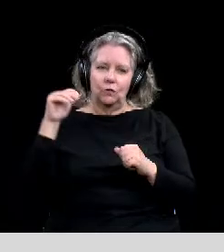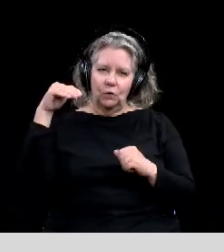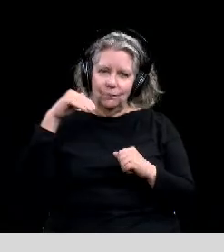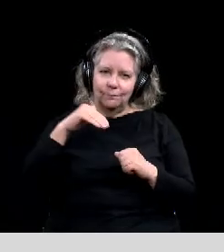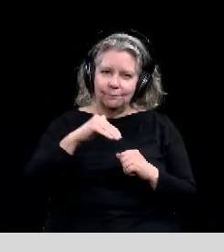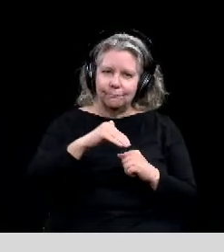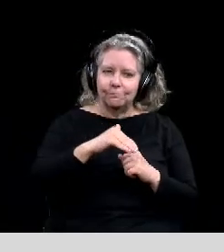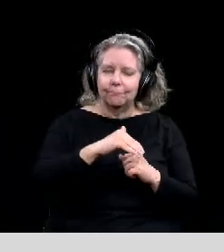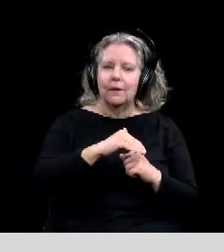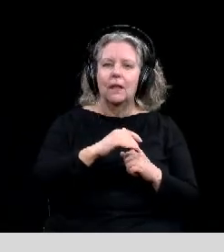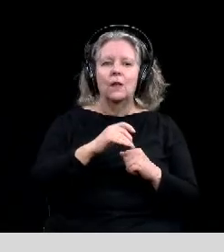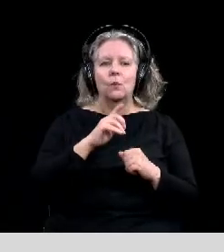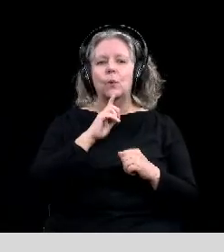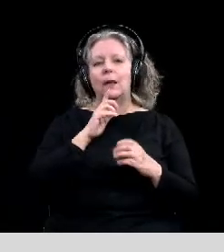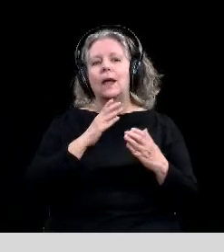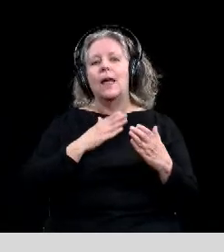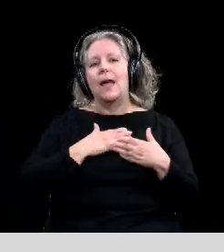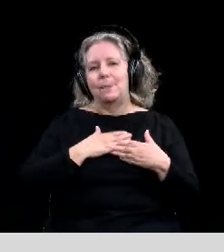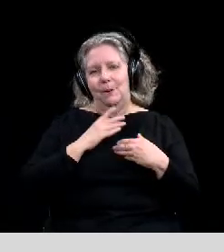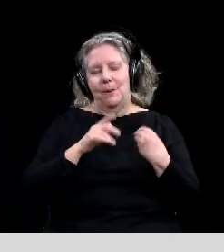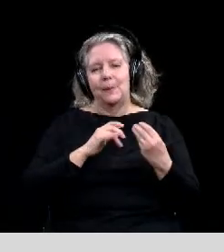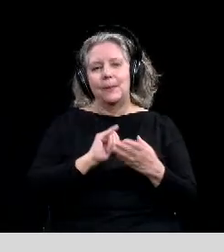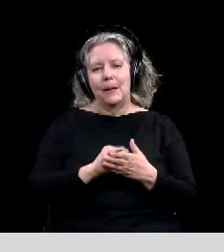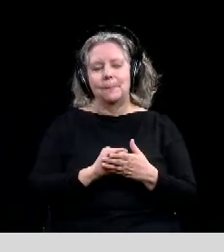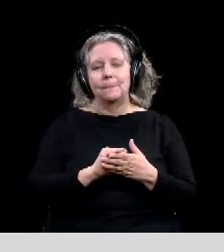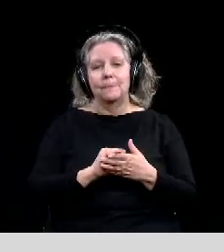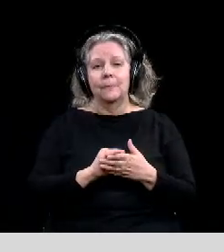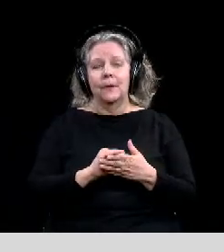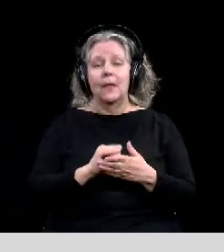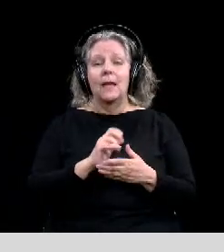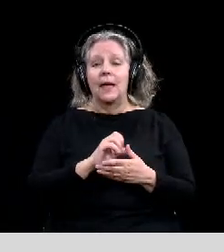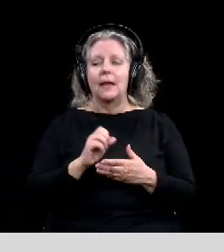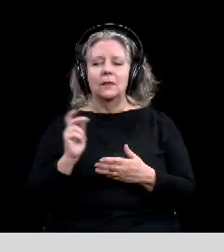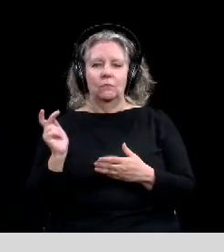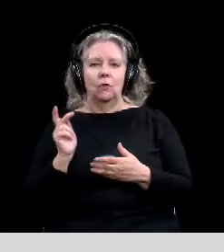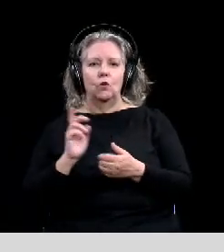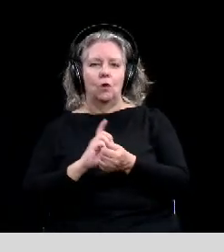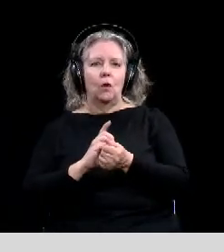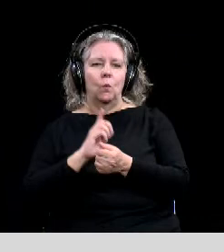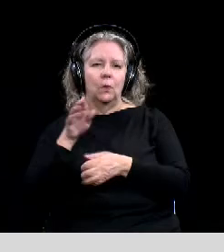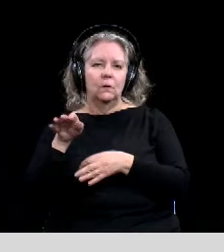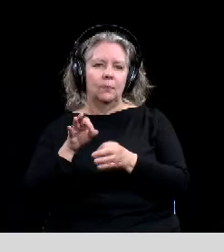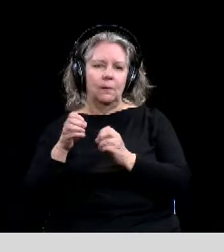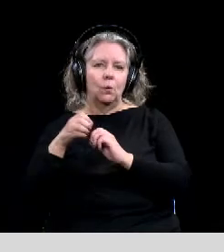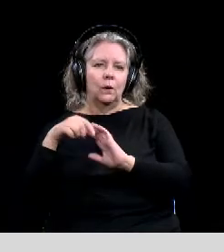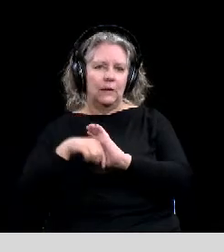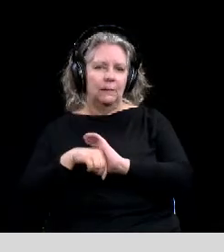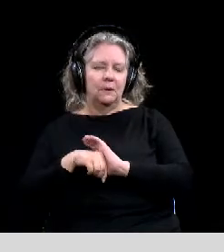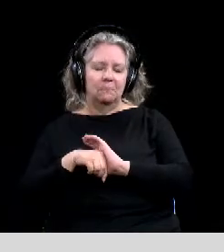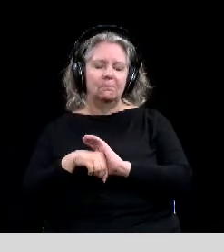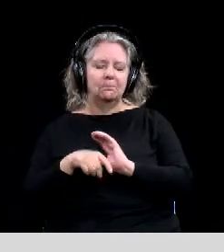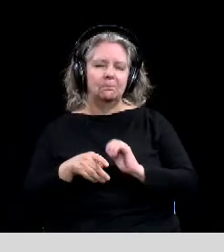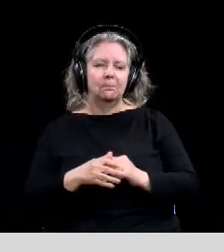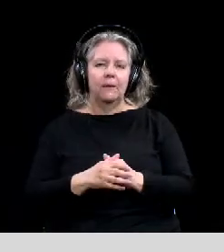medical officers, I'm sure, will offer more detail momentarily.